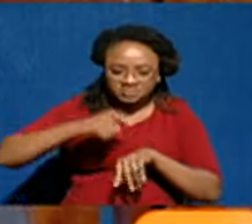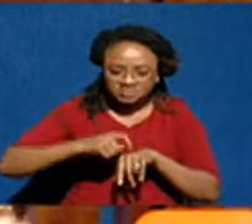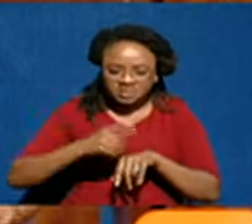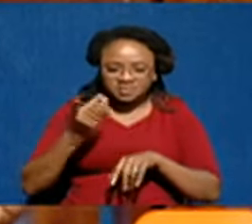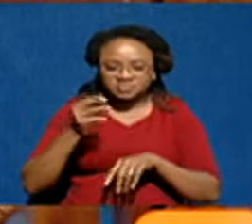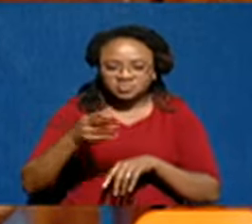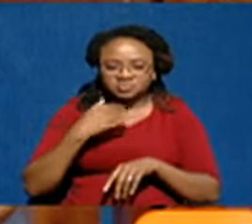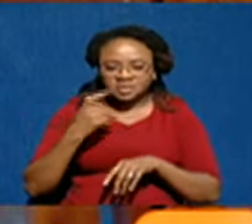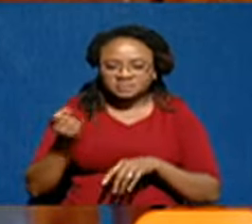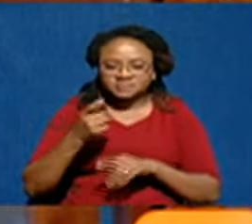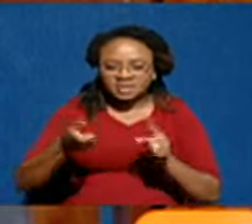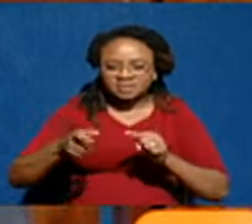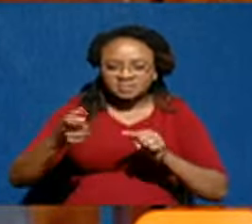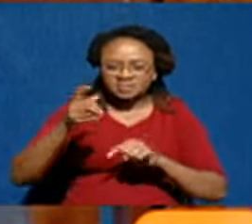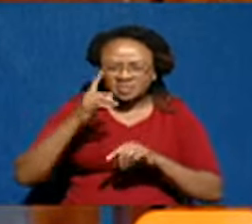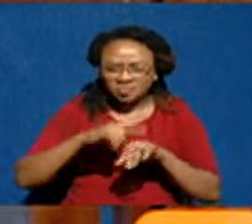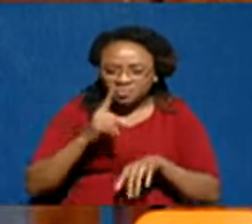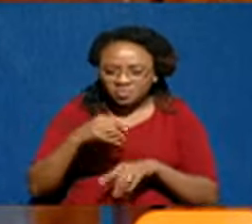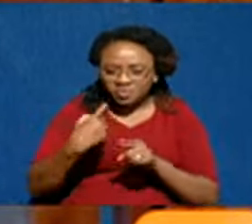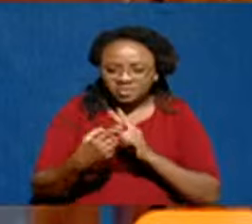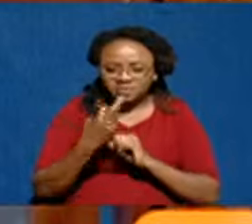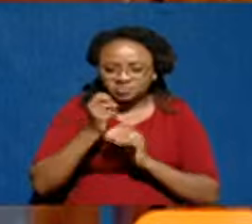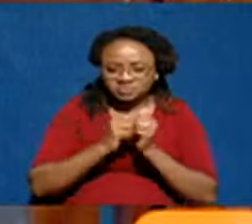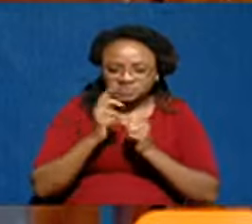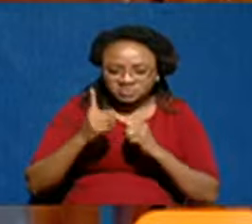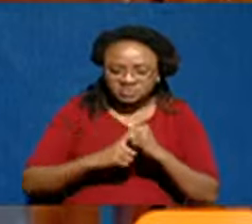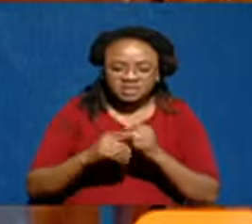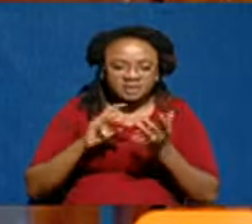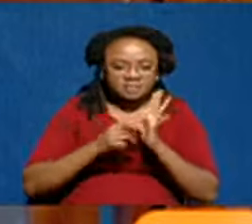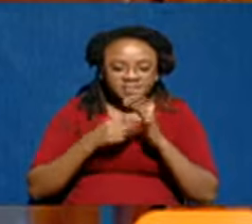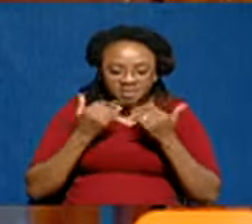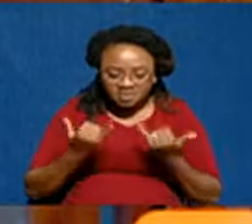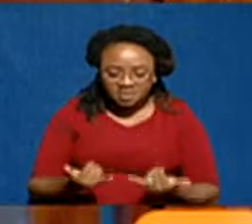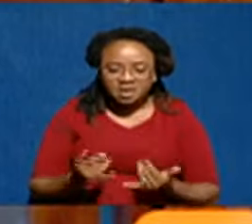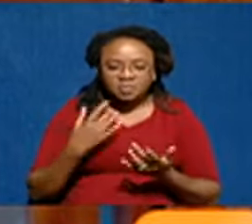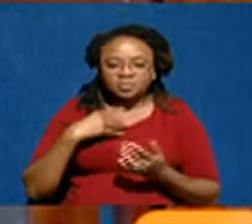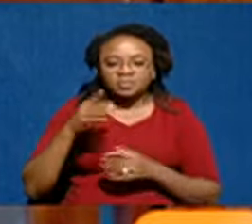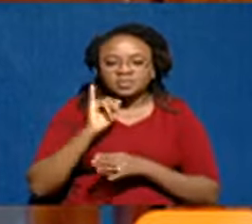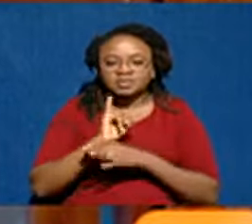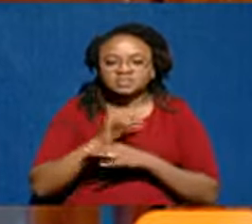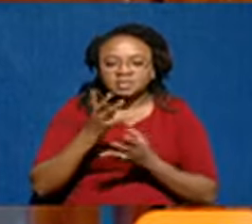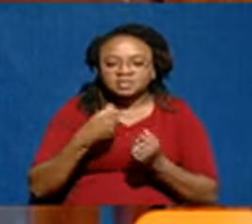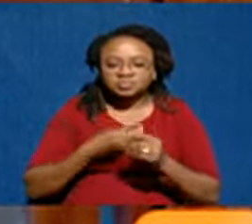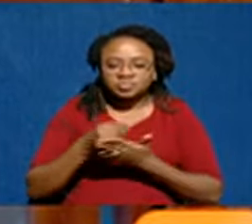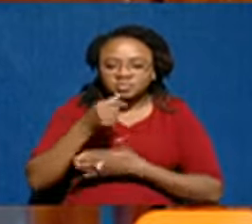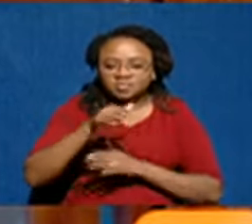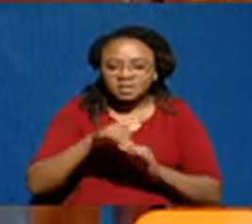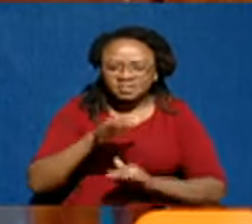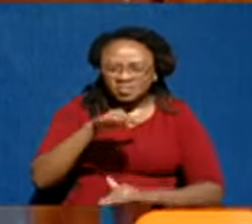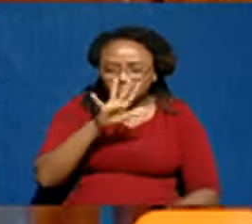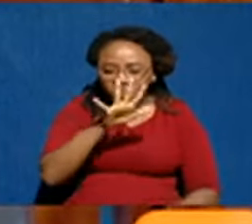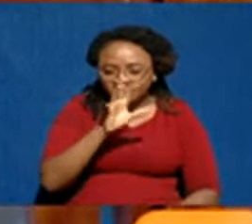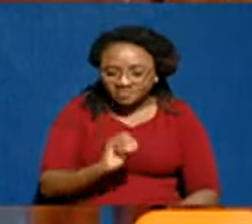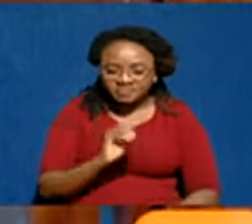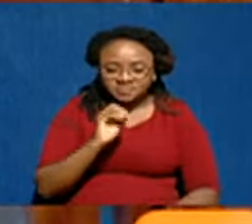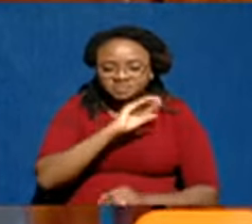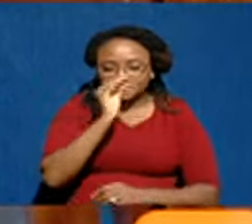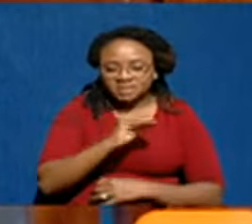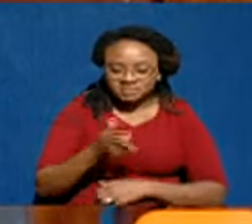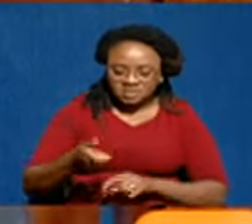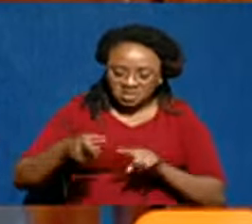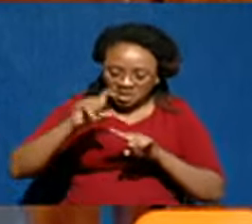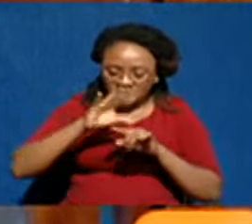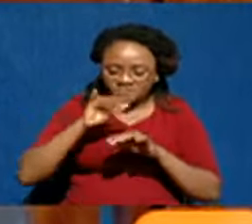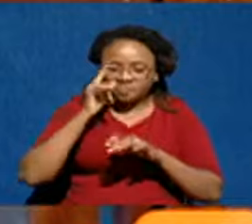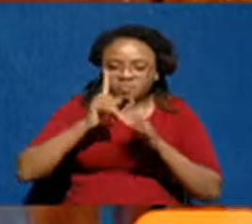in 2016. So ideally, the interns need to be paid even more. They need to be paid 50% more from what the ministry